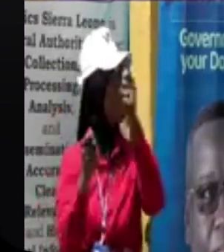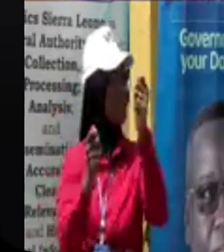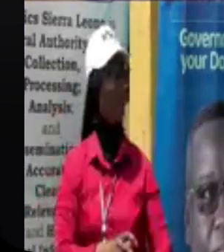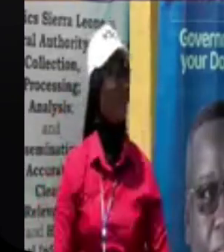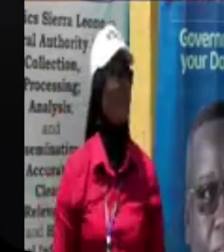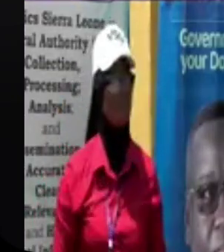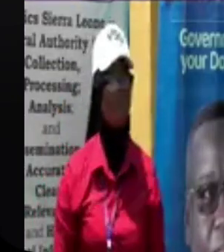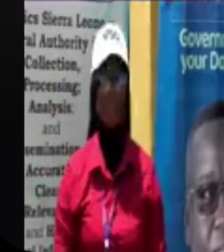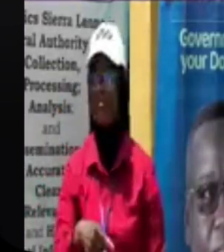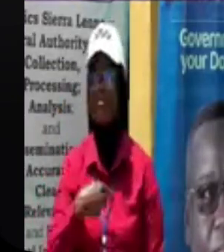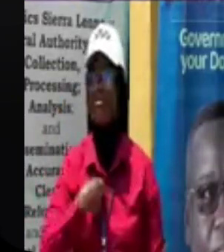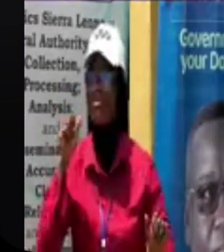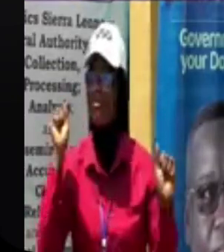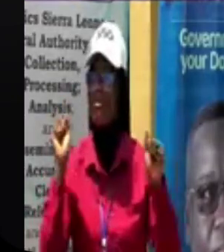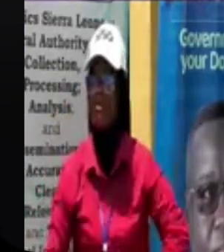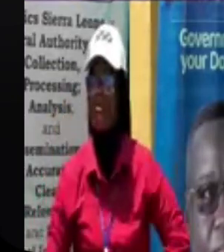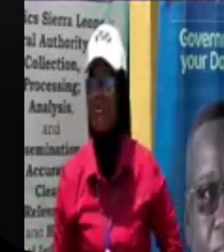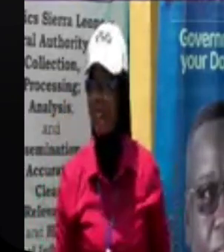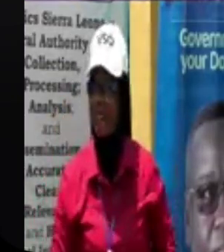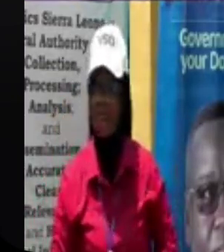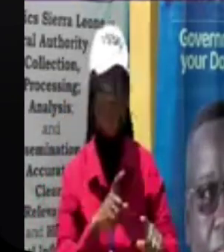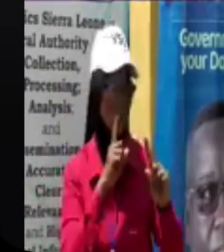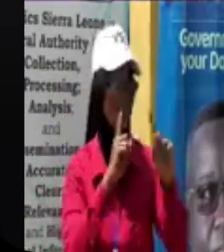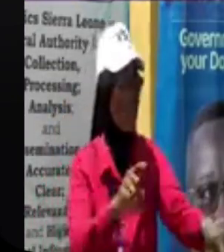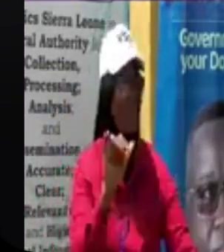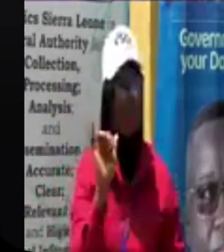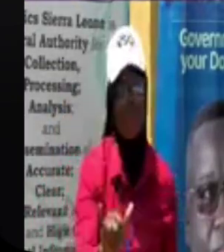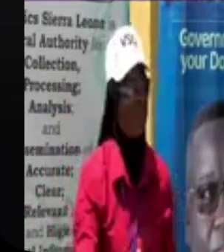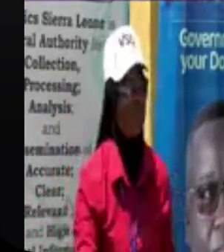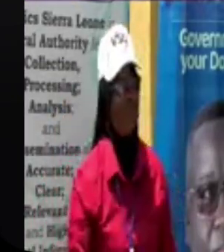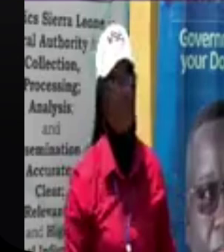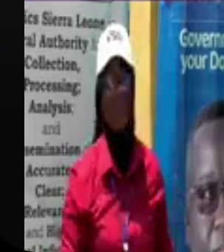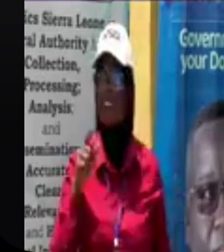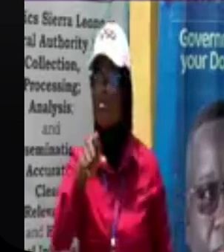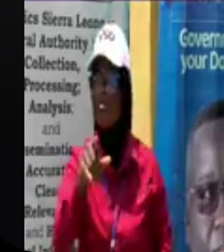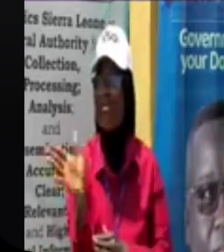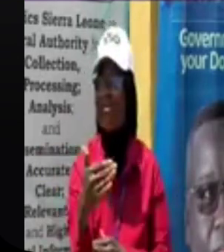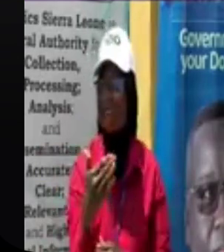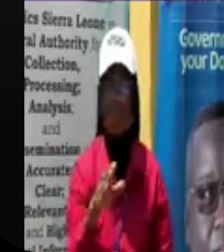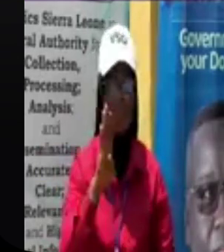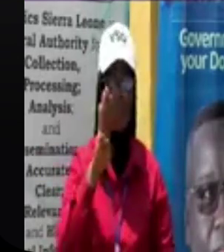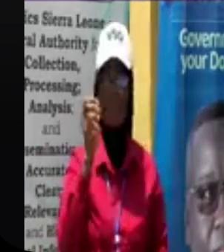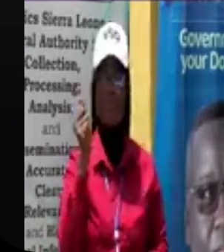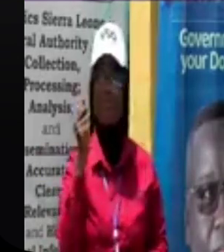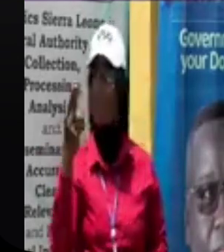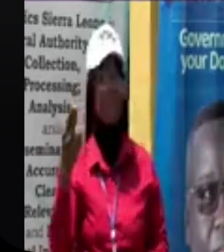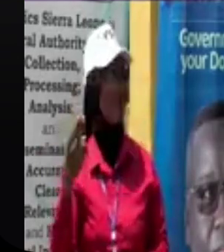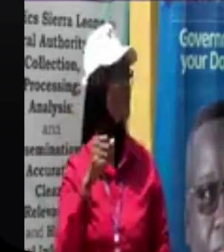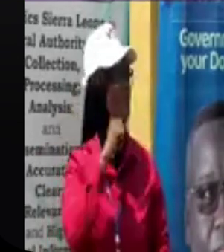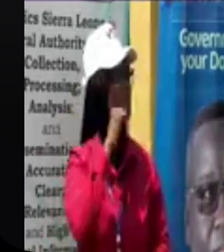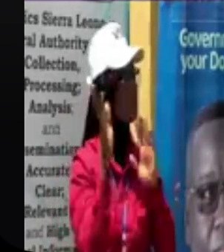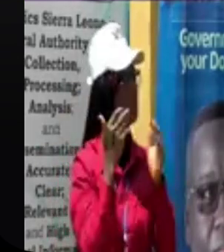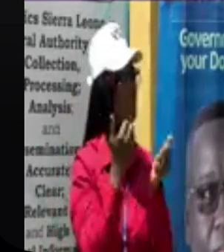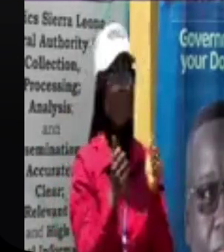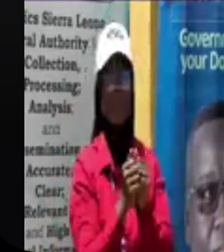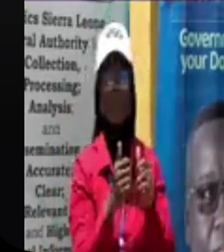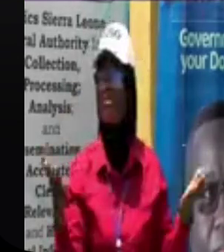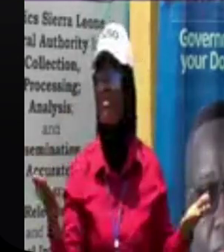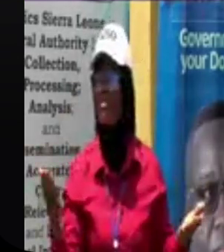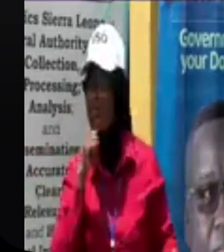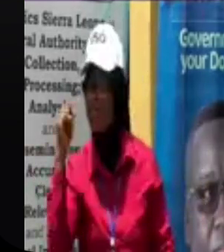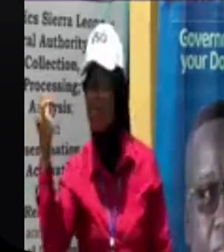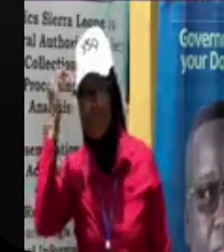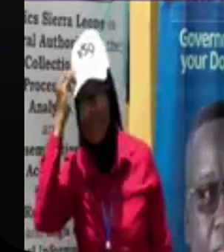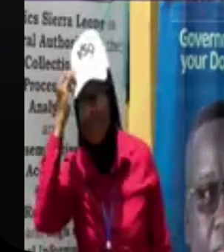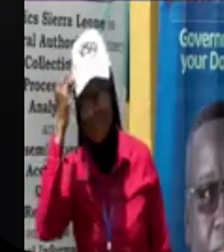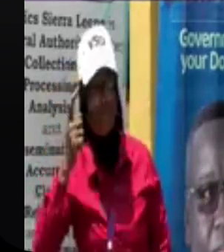you're unable to answer that, but you don't hear me. This is the same way Minister Badon one we say, not talk to you where you don't know. But we send